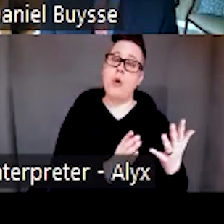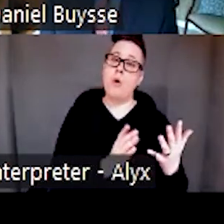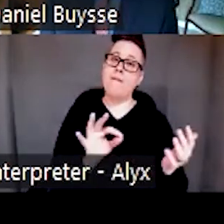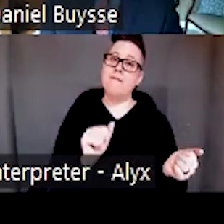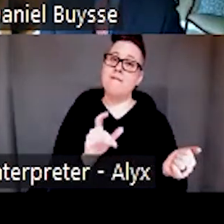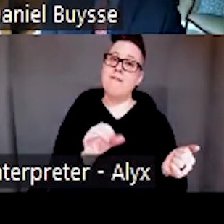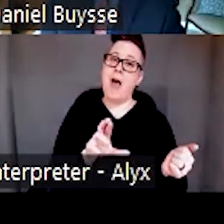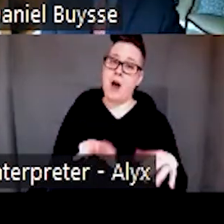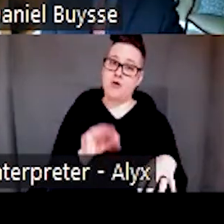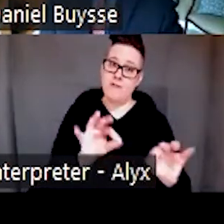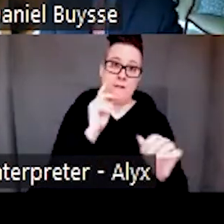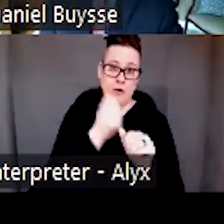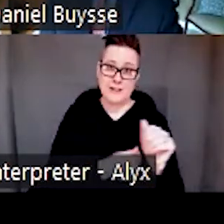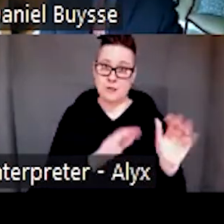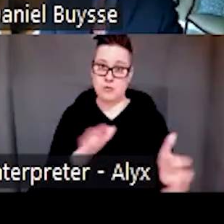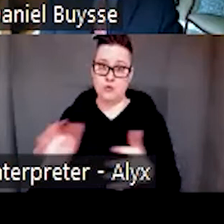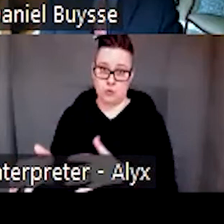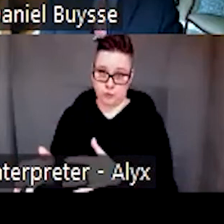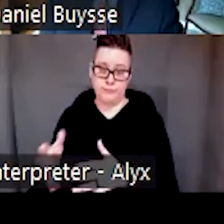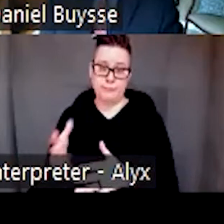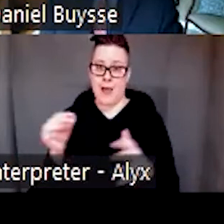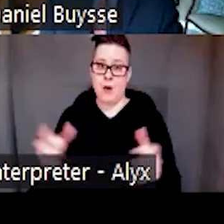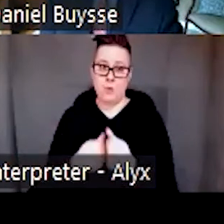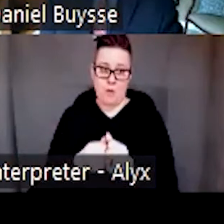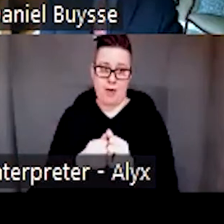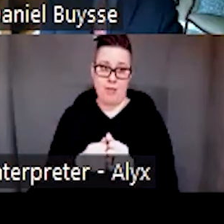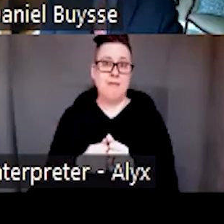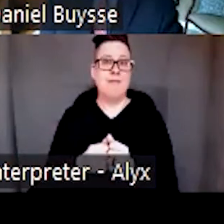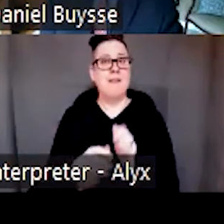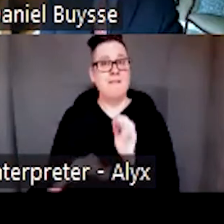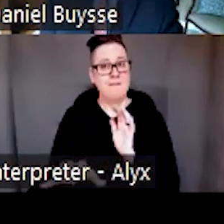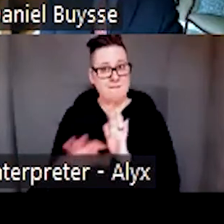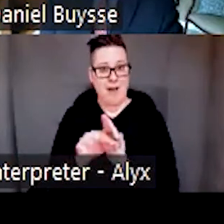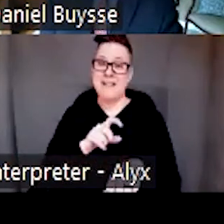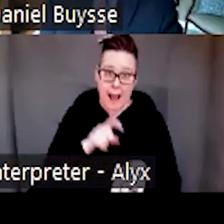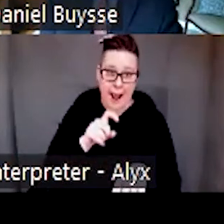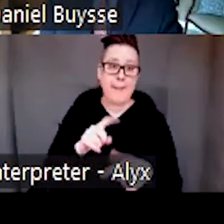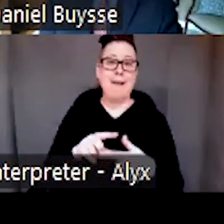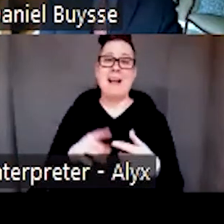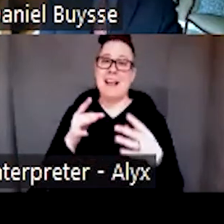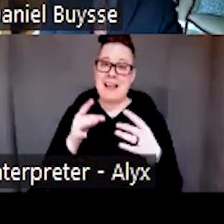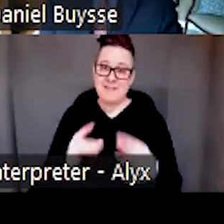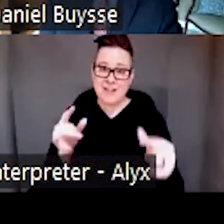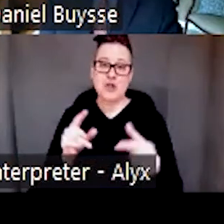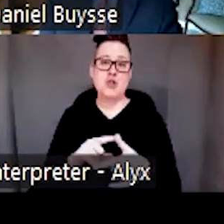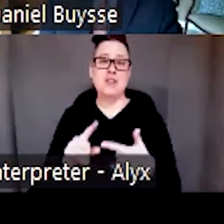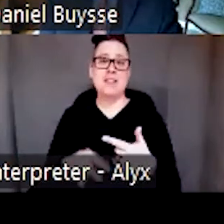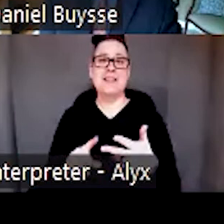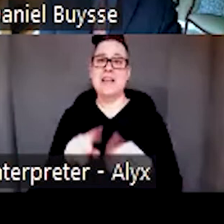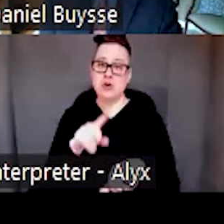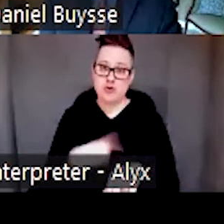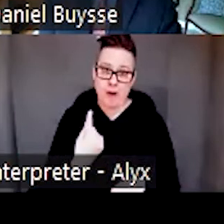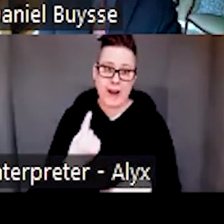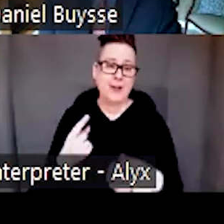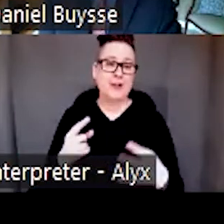in each group and in both groups together were dimensions of timing, efficiency,